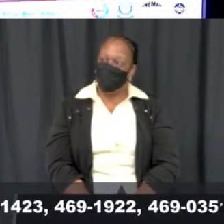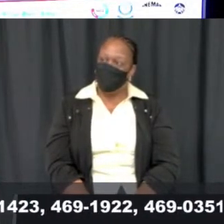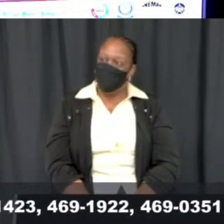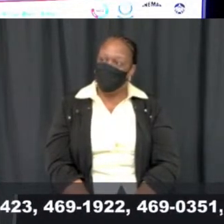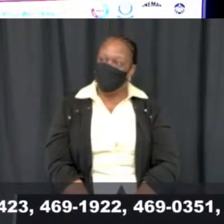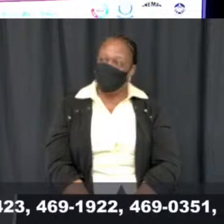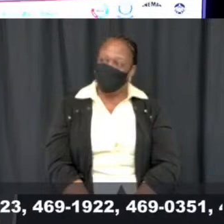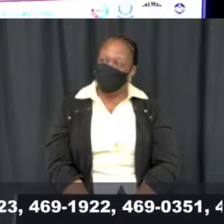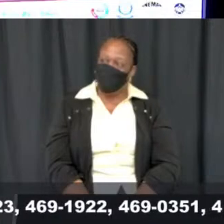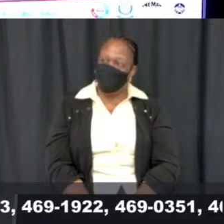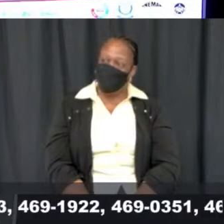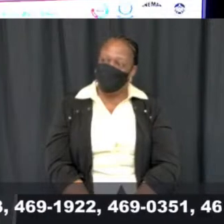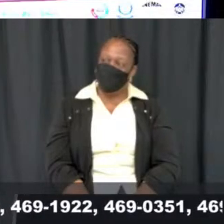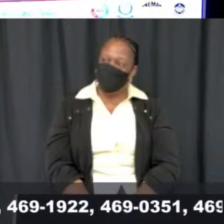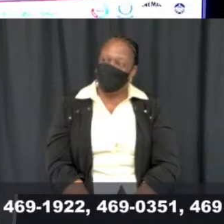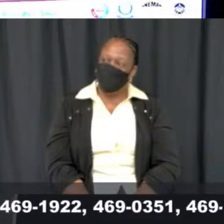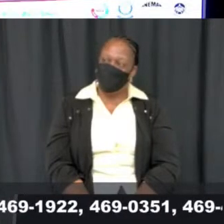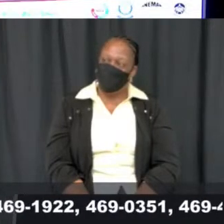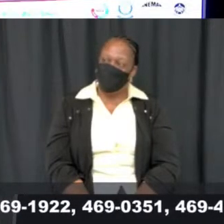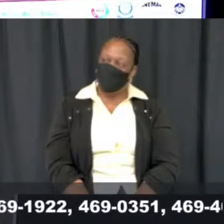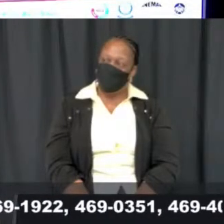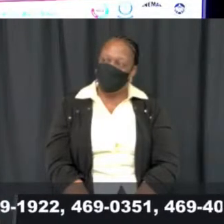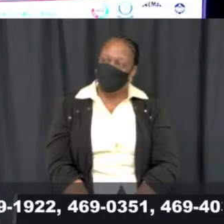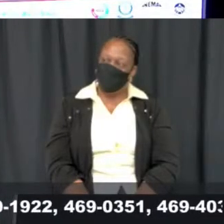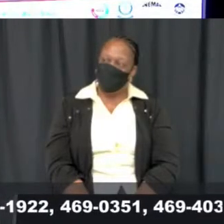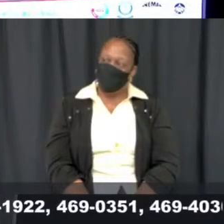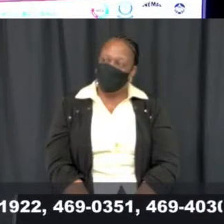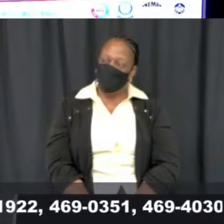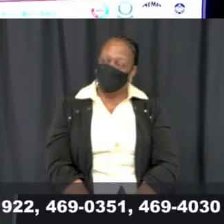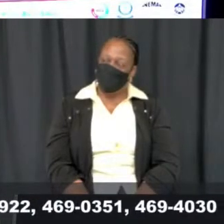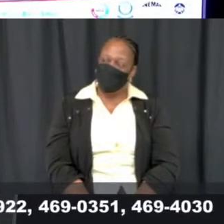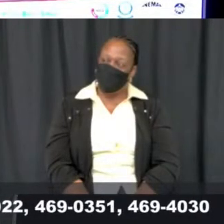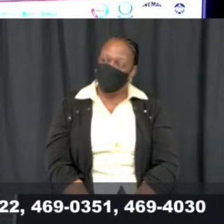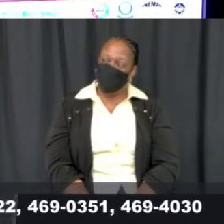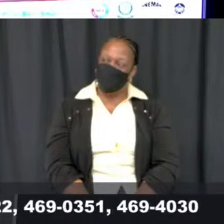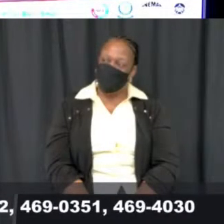I will first ask these questions from WinFM